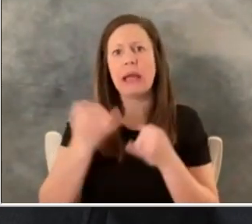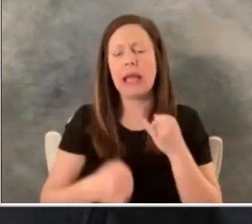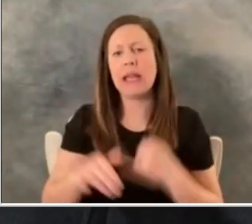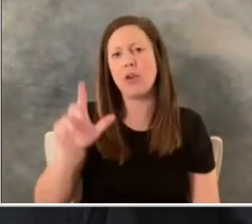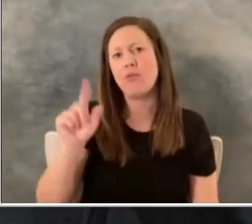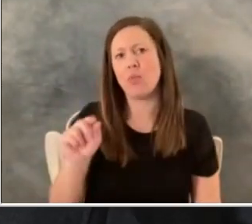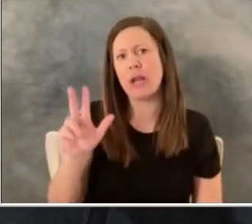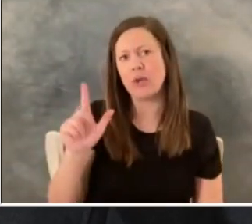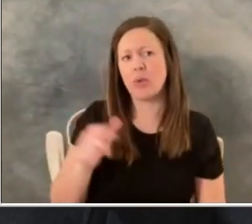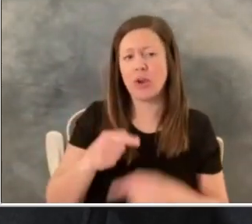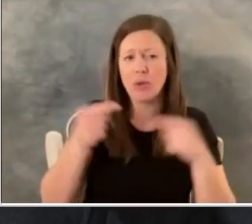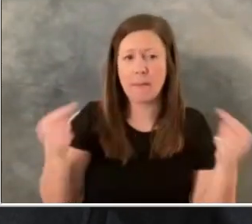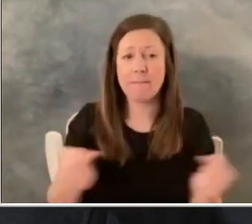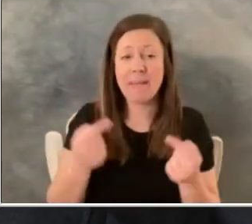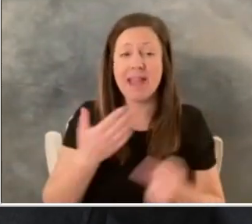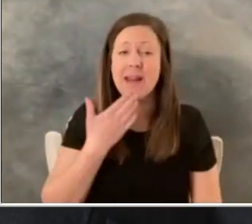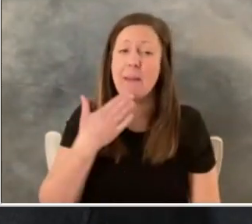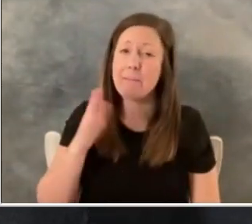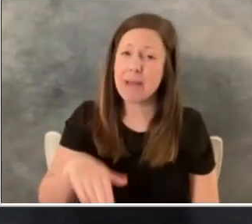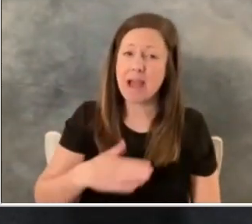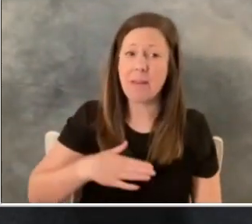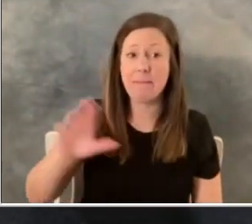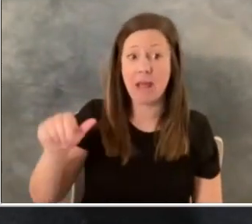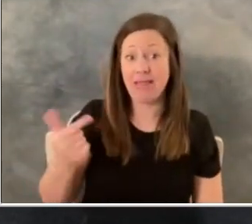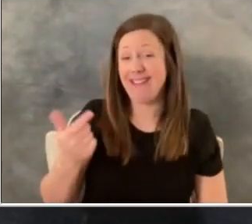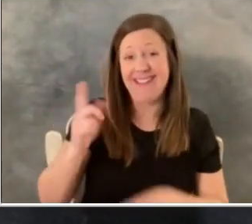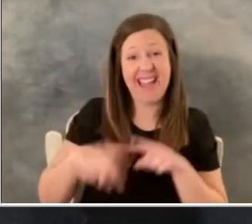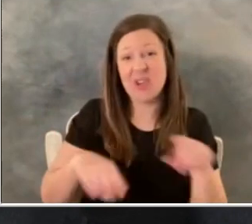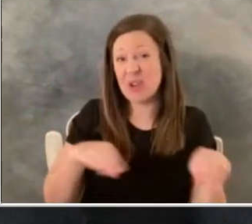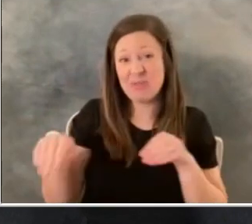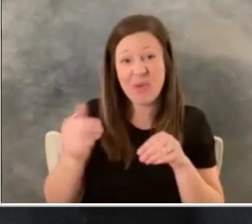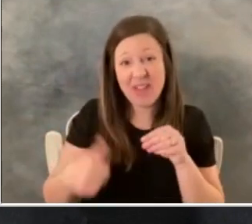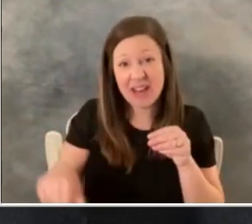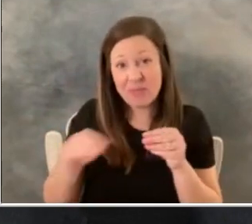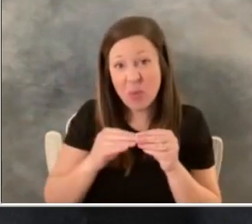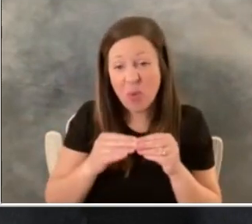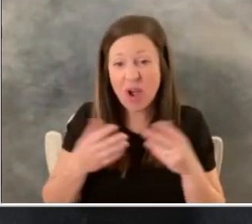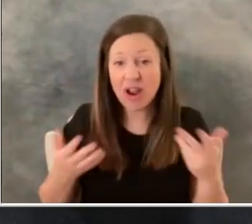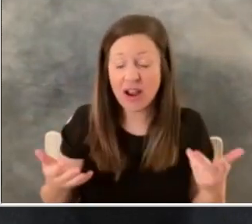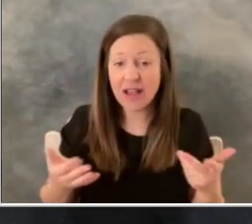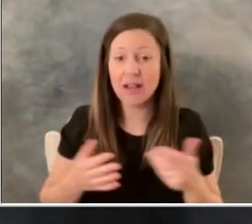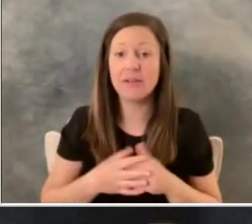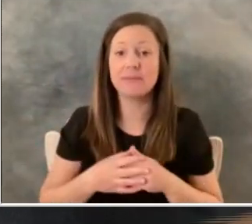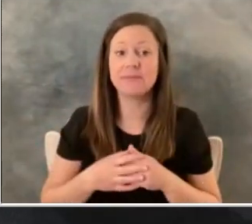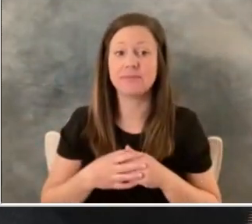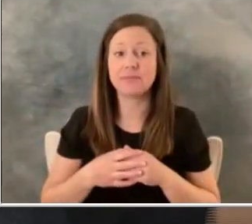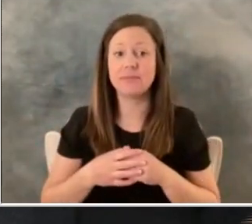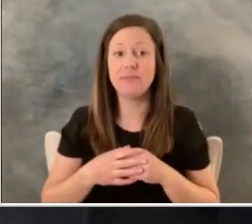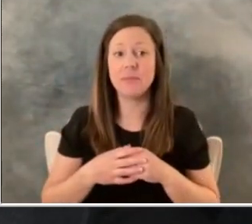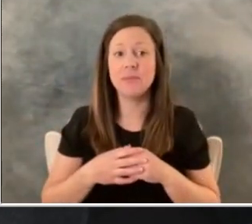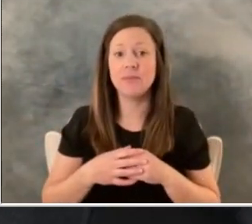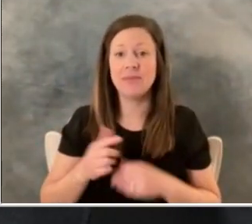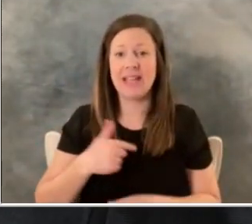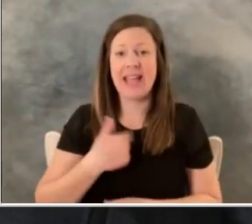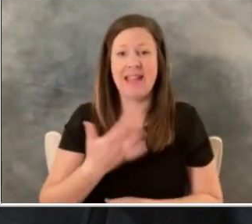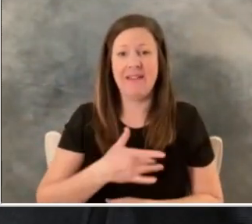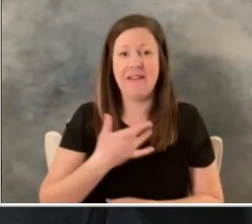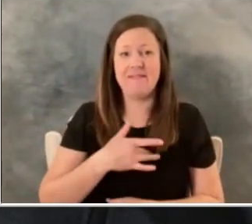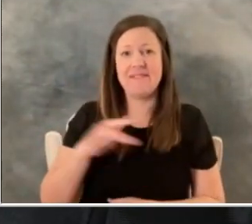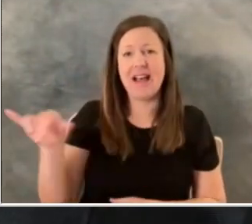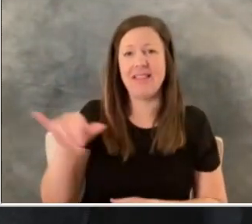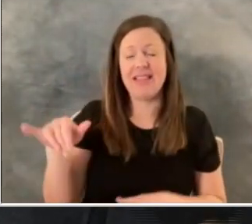was so intense in my leg, I couldn't move anymore. I even feel like shaking with the